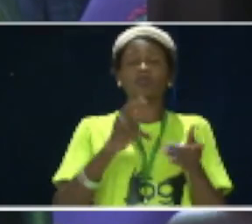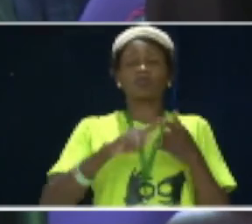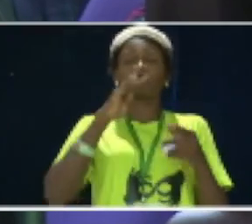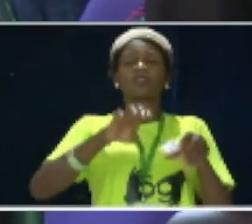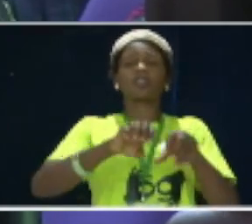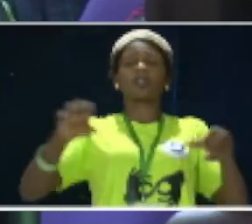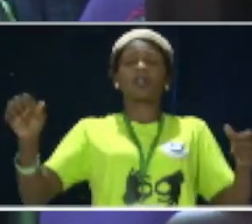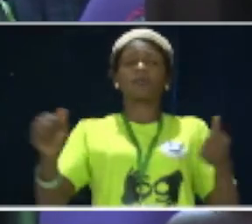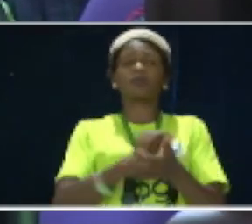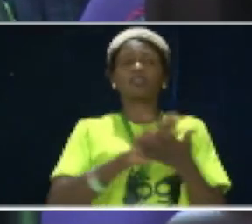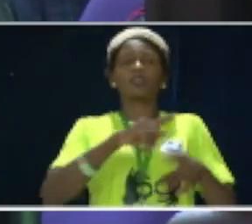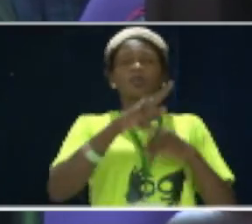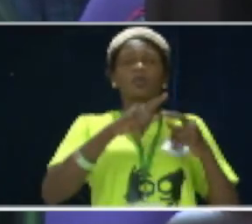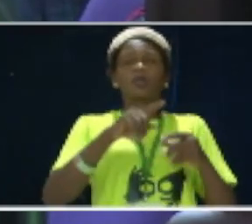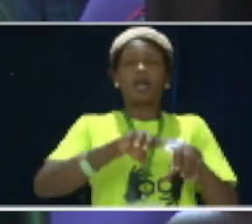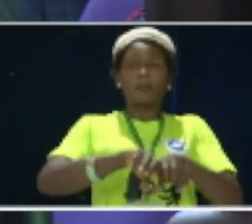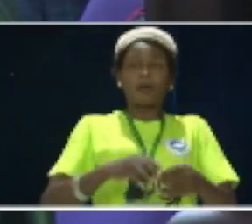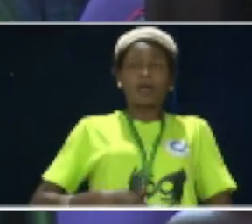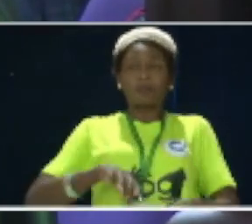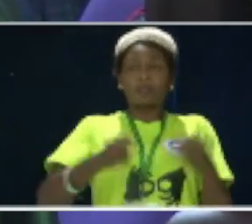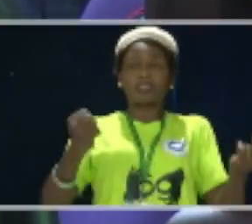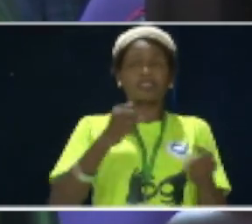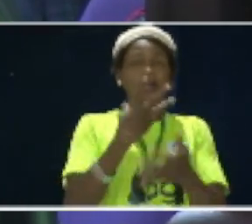aborted when he was in his mother's womb.